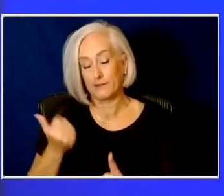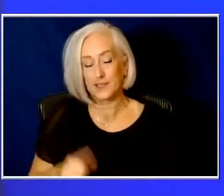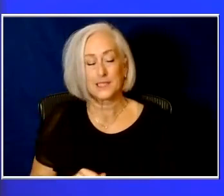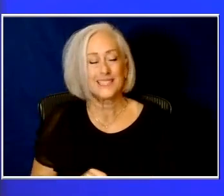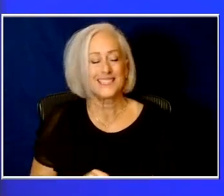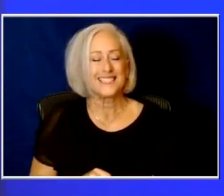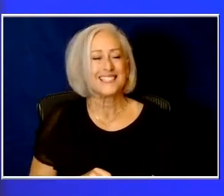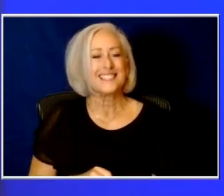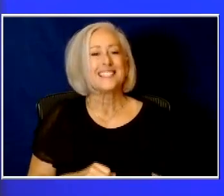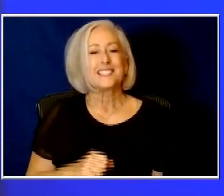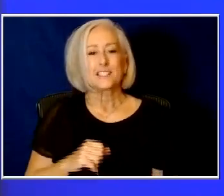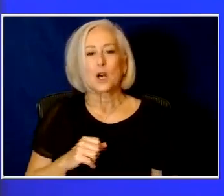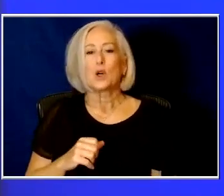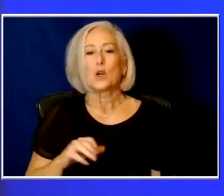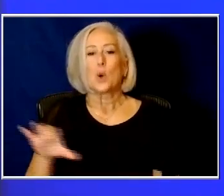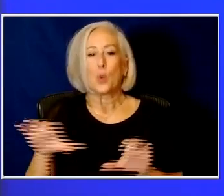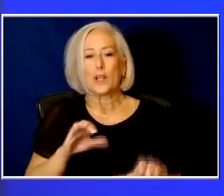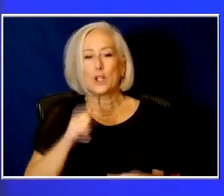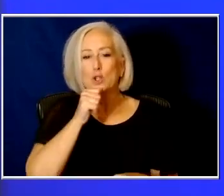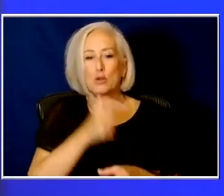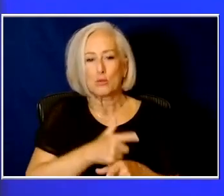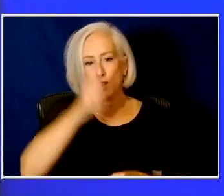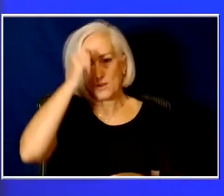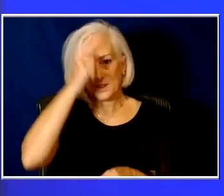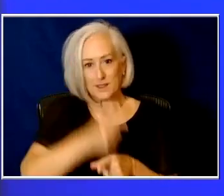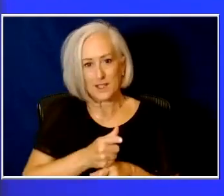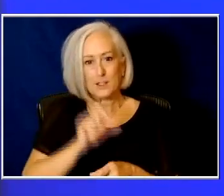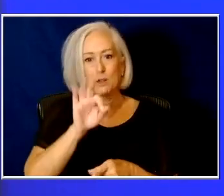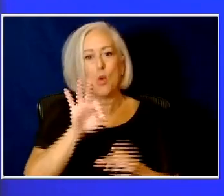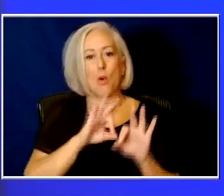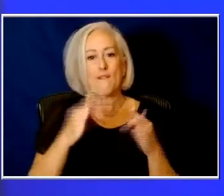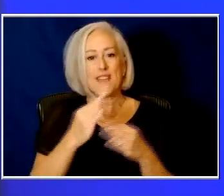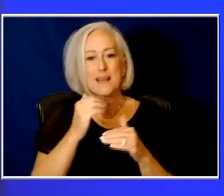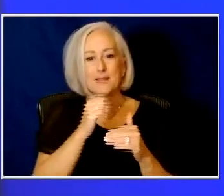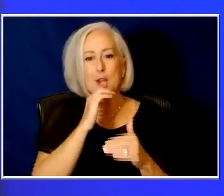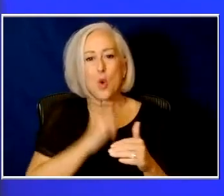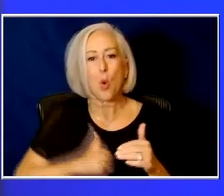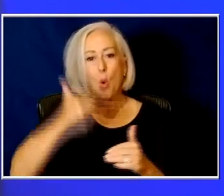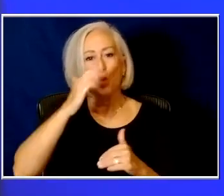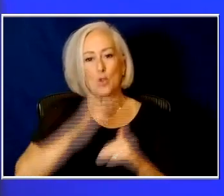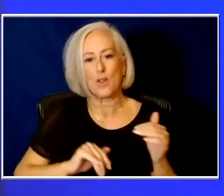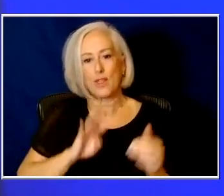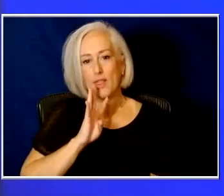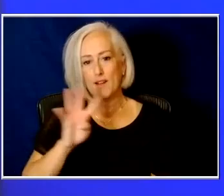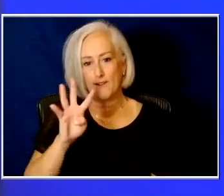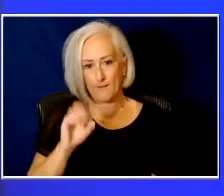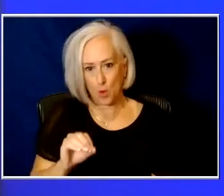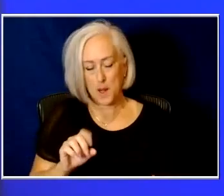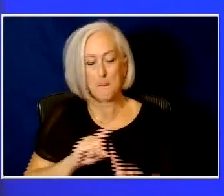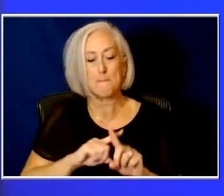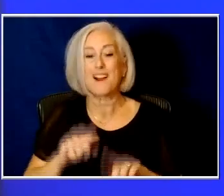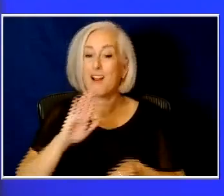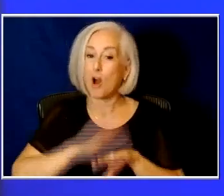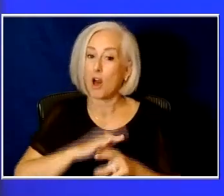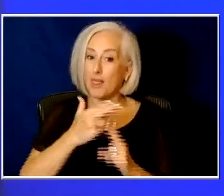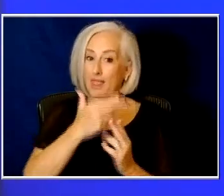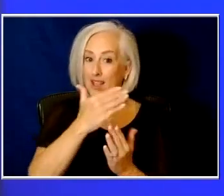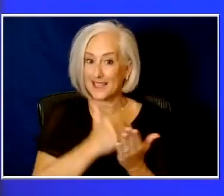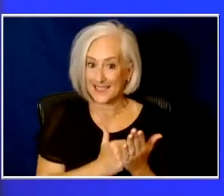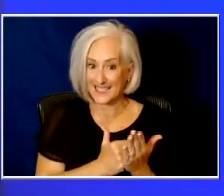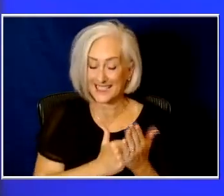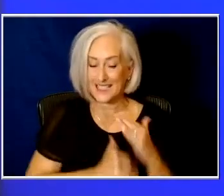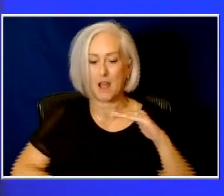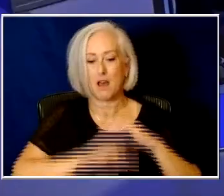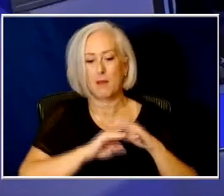take siblings older than that, or related donors. We can look at older than that, but to be on the registry, it's up to 40, so 18 to